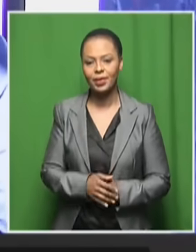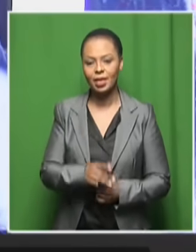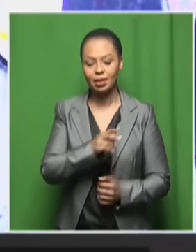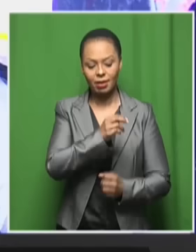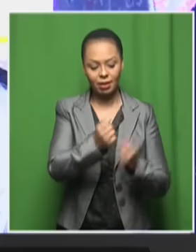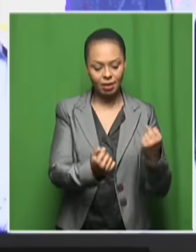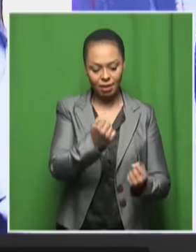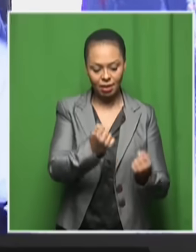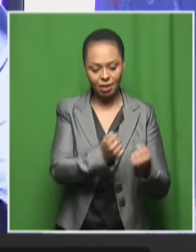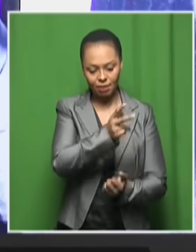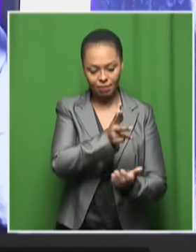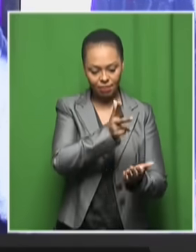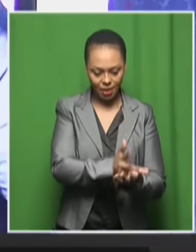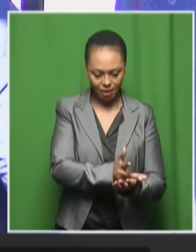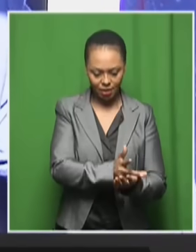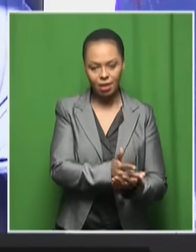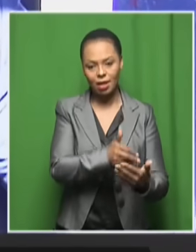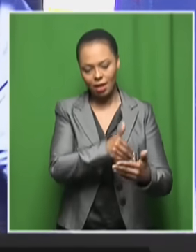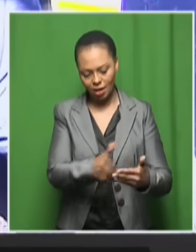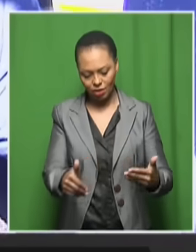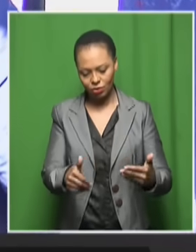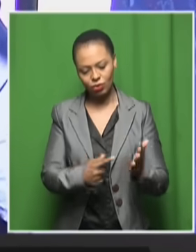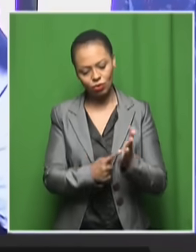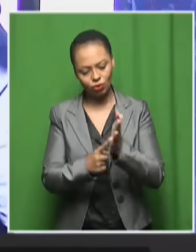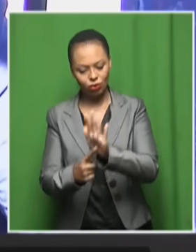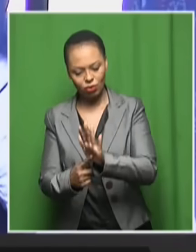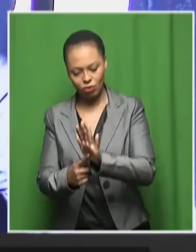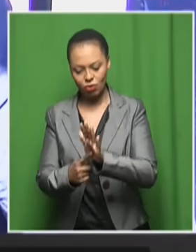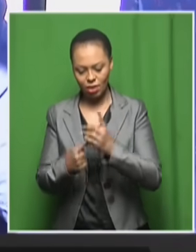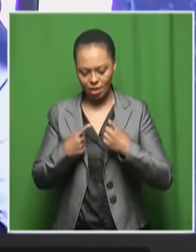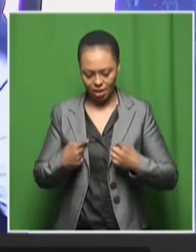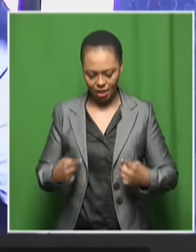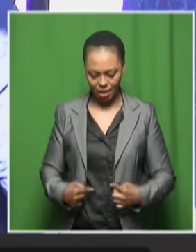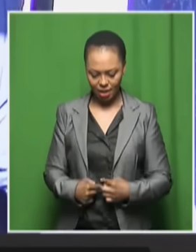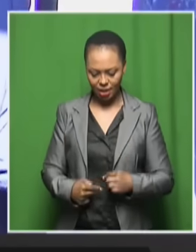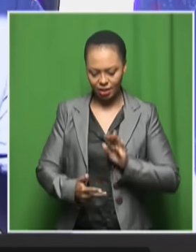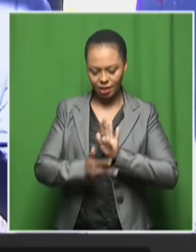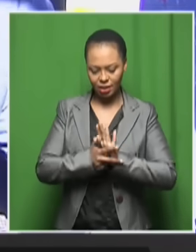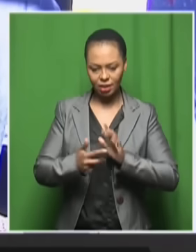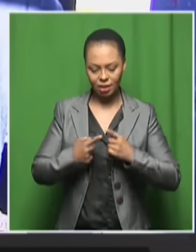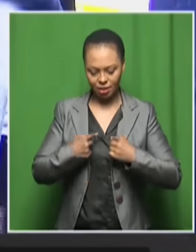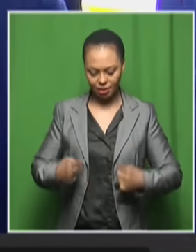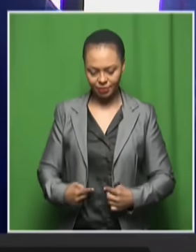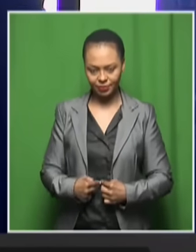your accreditation and tell them exactly where you are going, and then you will have to board